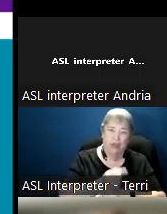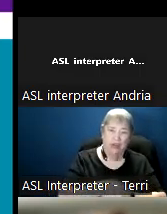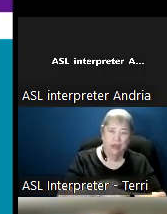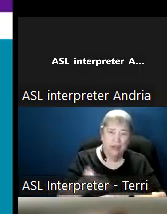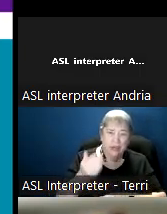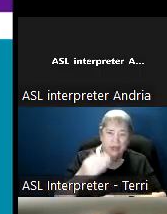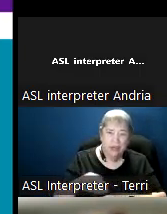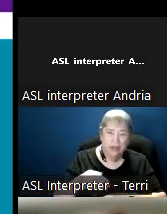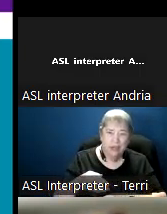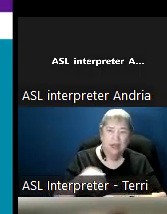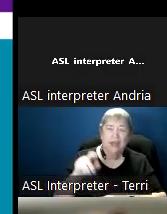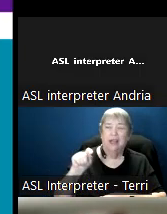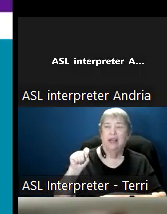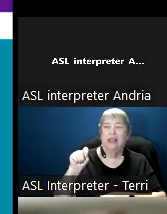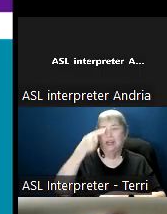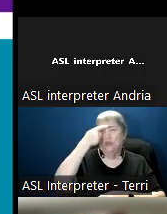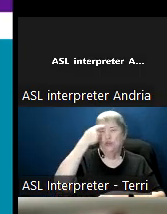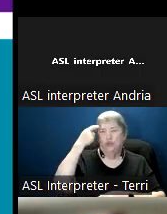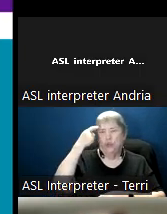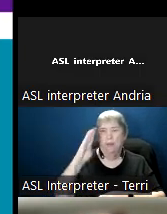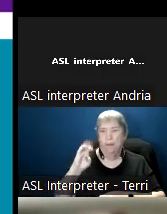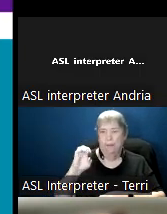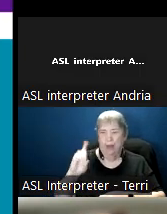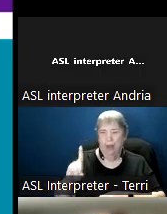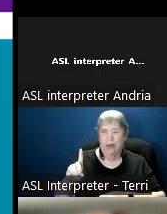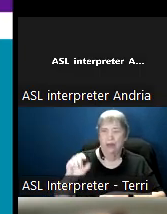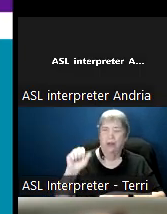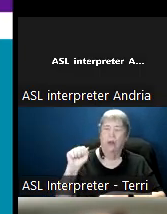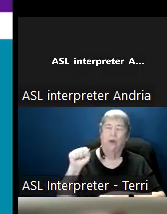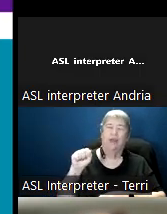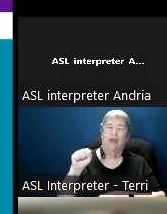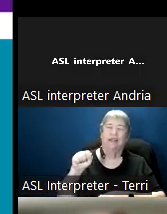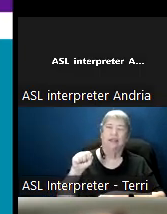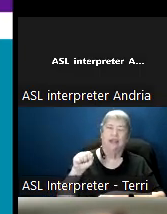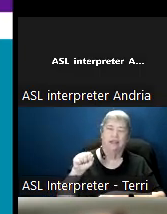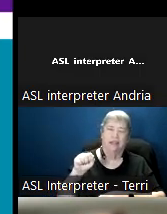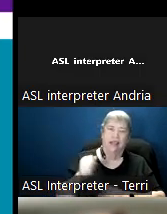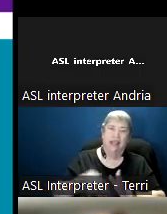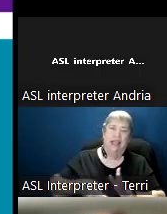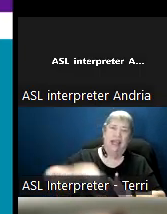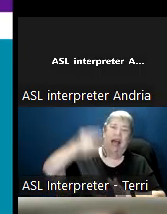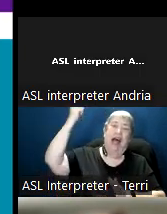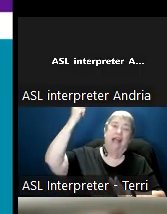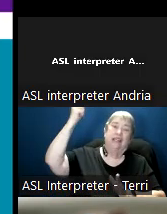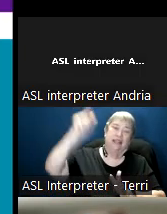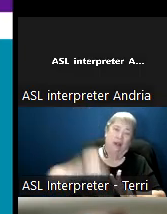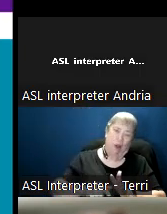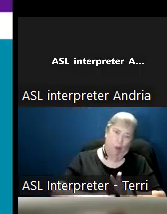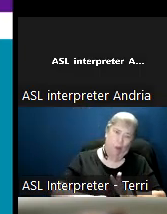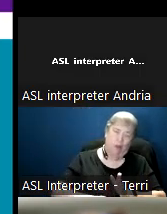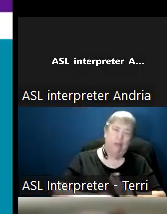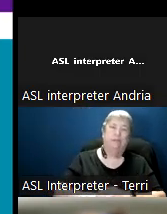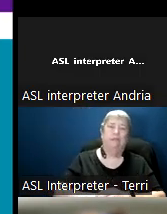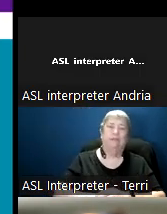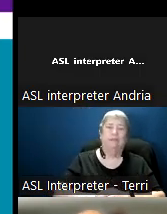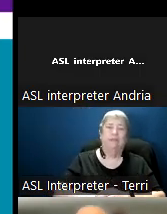Jaslyn, trauma bond. Yes. Oh, trauma bond. Yes. Extreme highs and lows, cycle of high and low. The pursuit